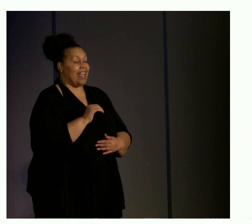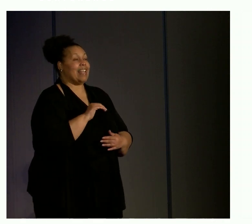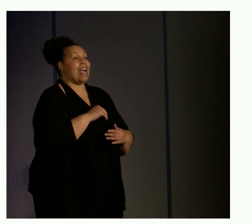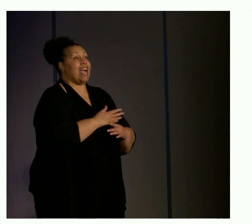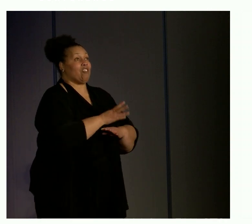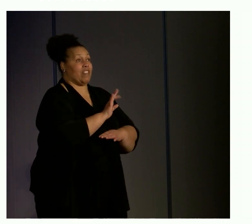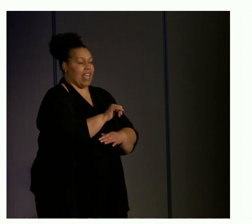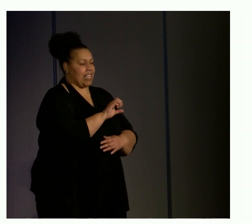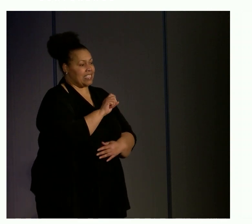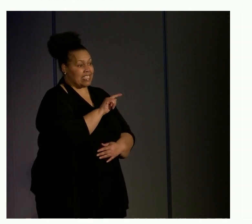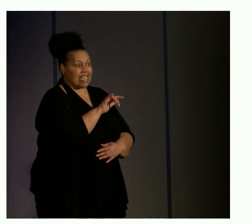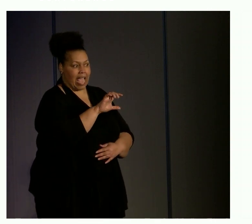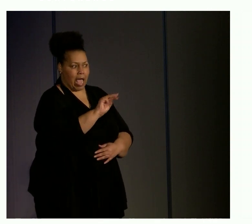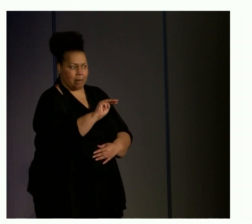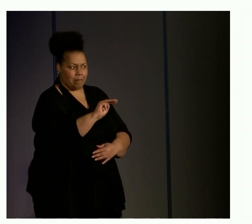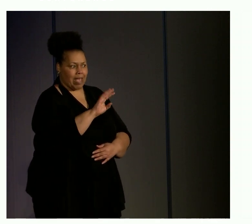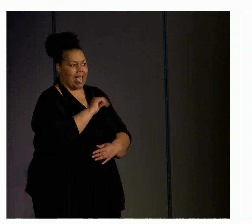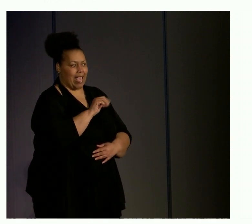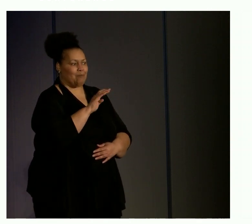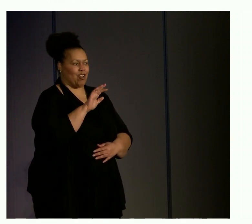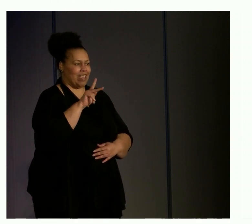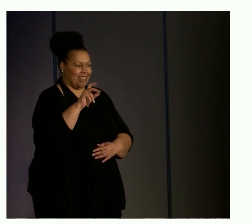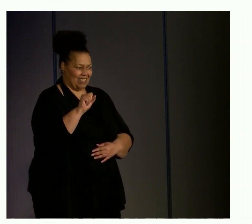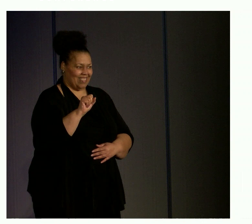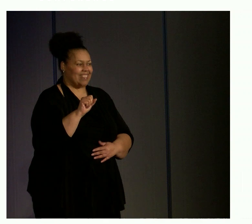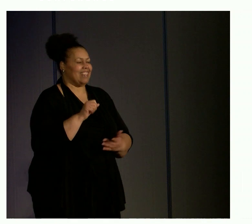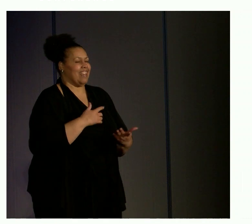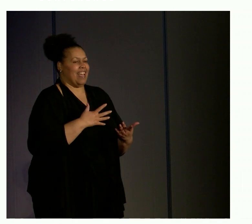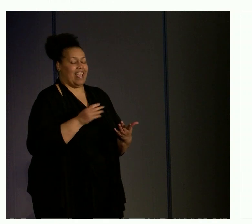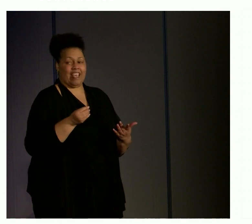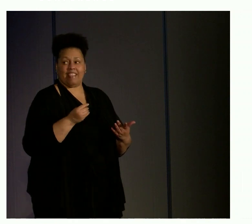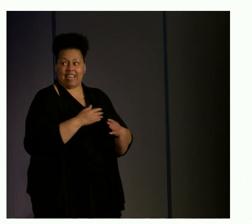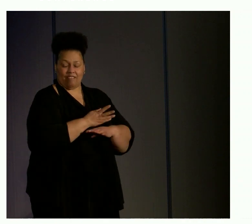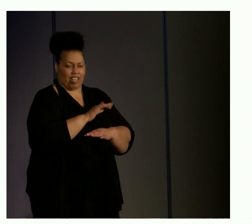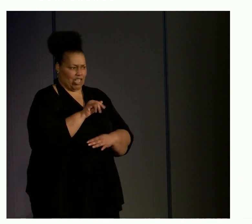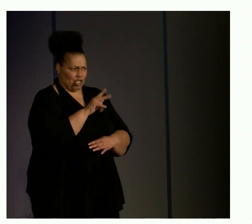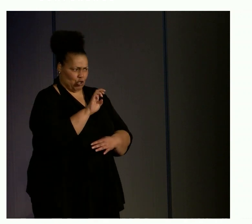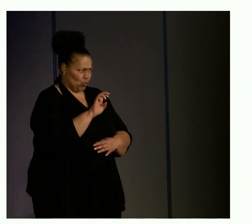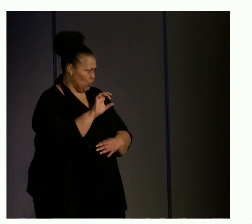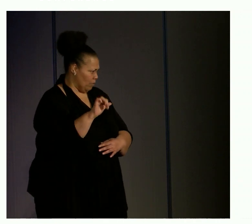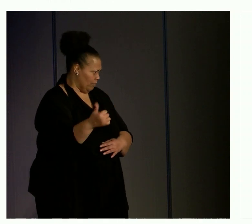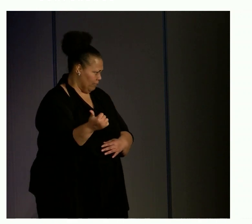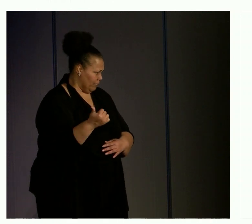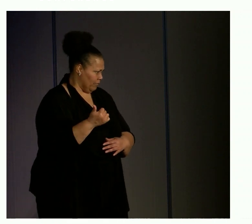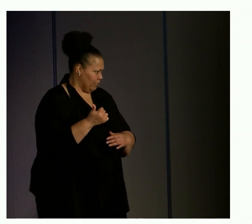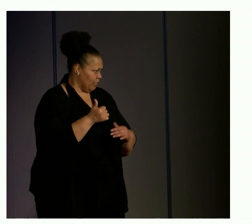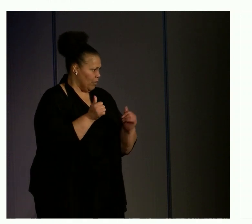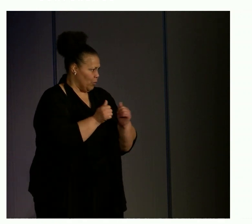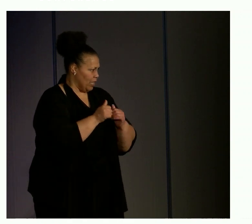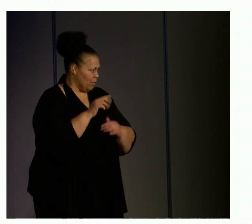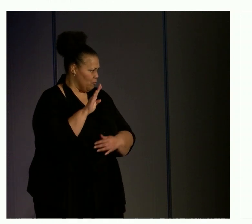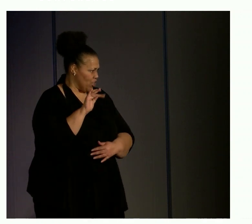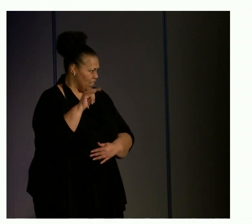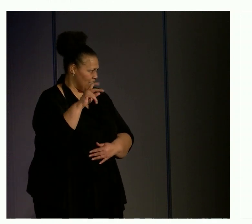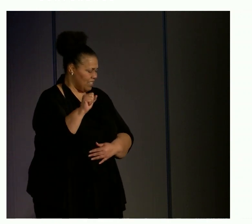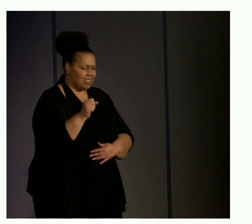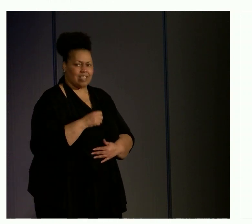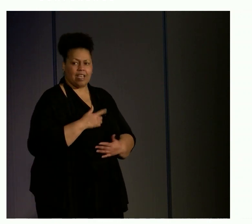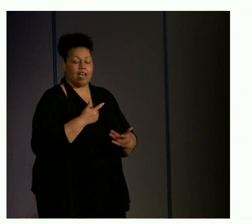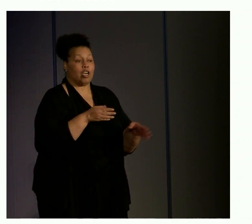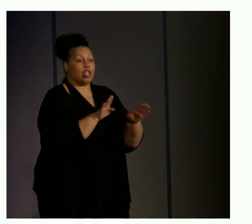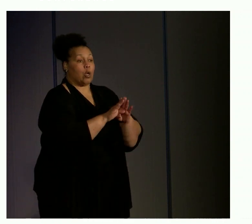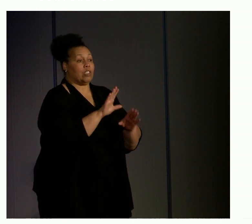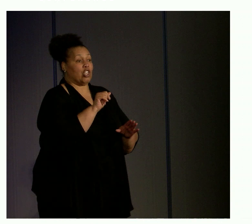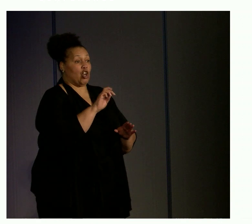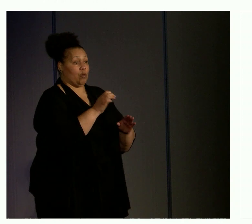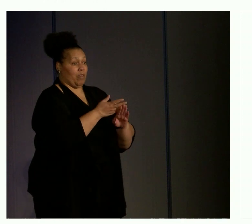June, orientation and mobility and Braille Bricks. And I just have to give you the closing code before the last